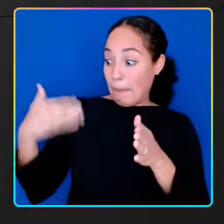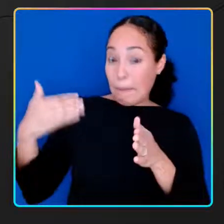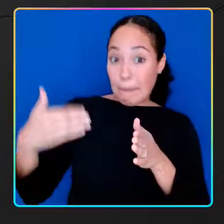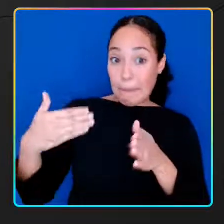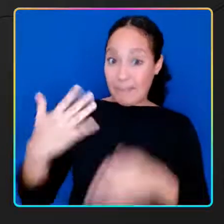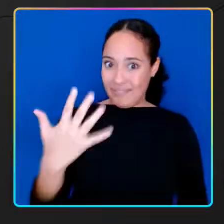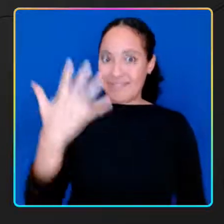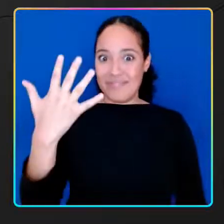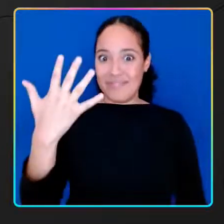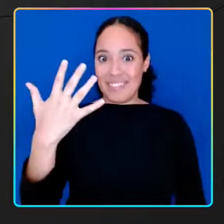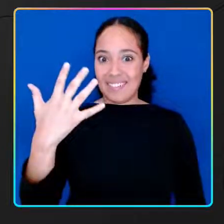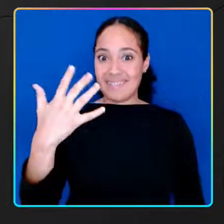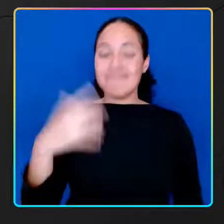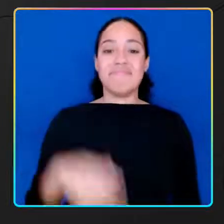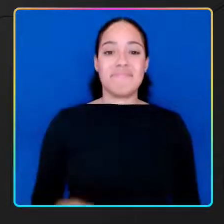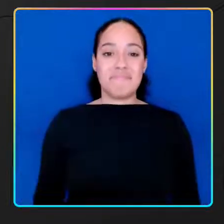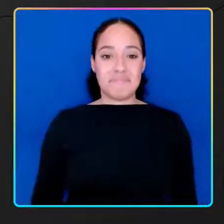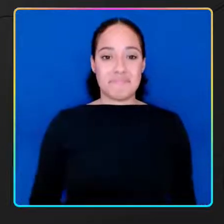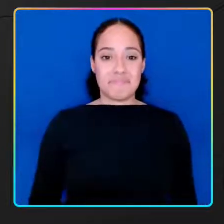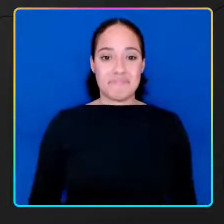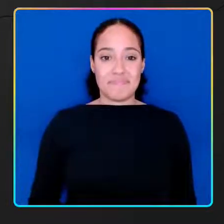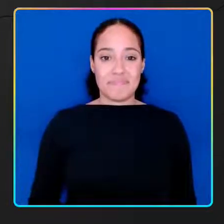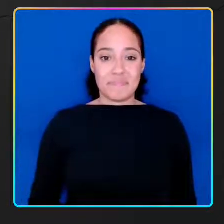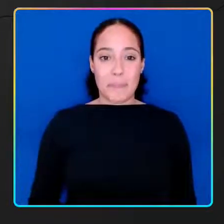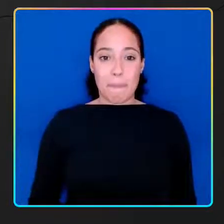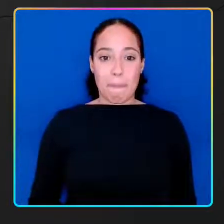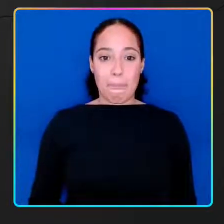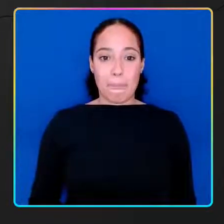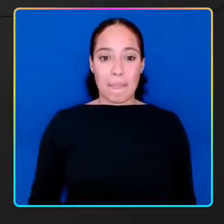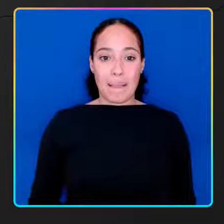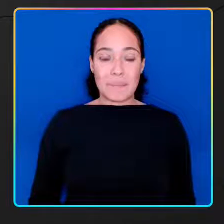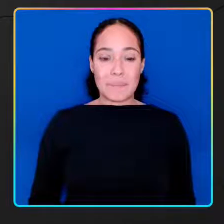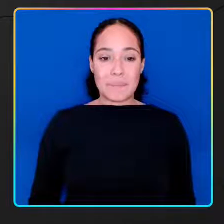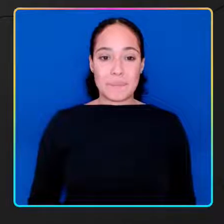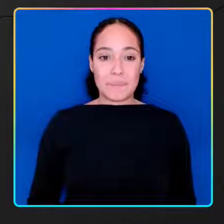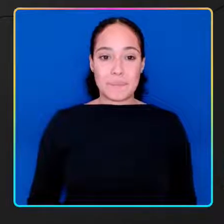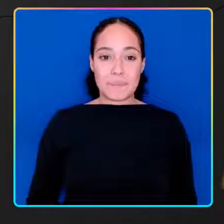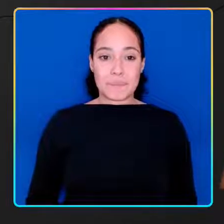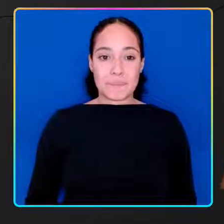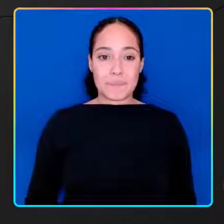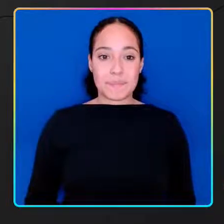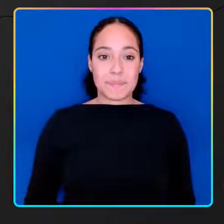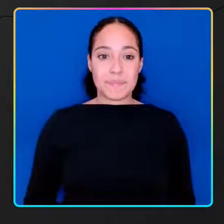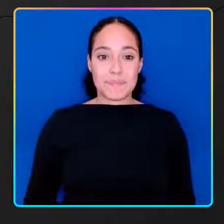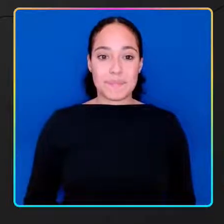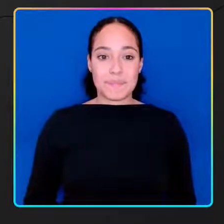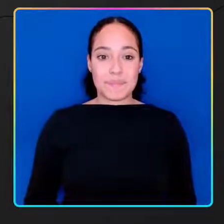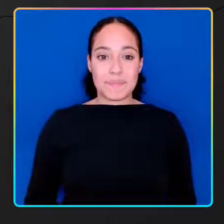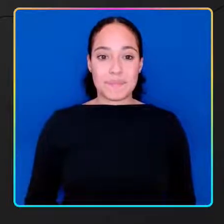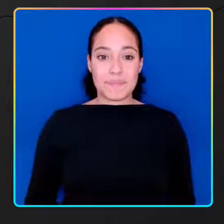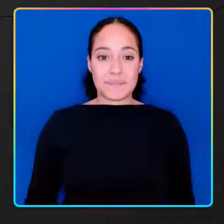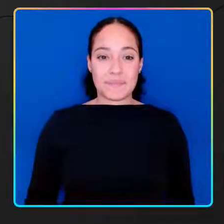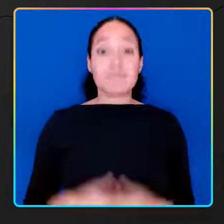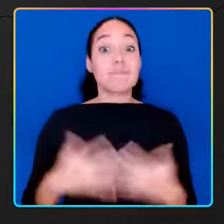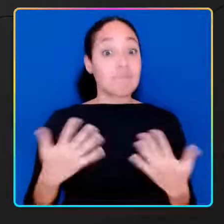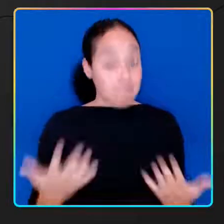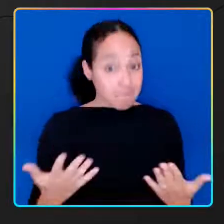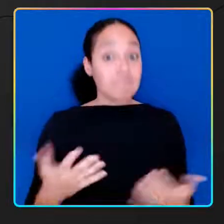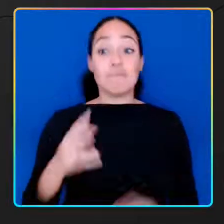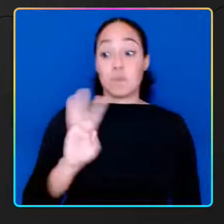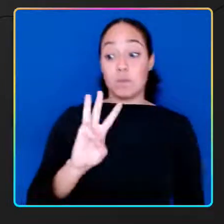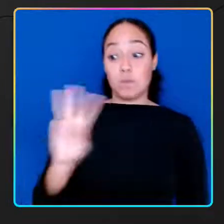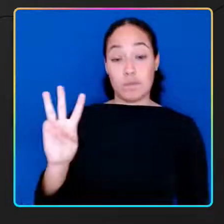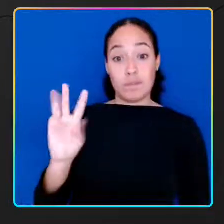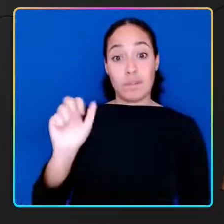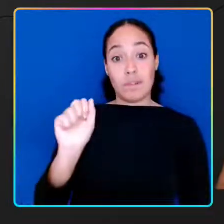talking to our guests and learn more what they do in AI. And as always, everything is available on our website,